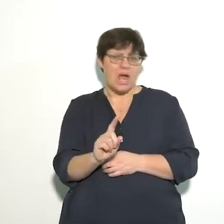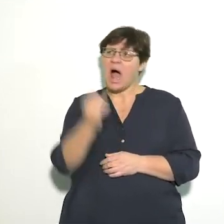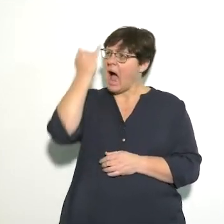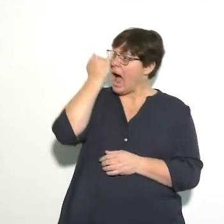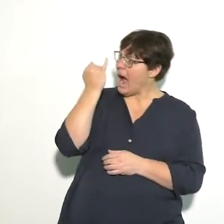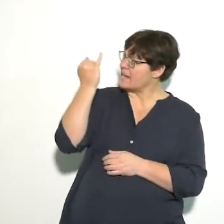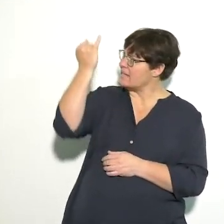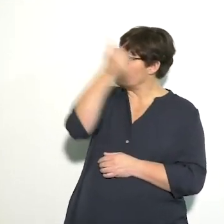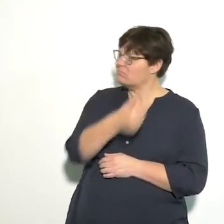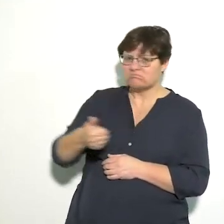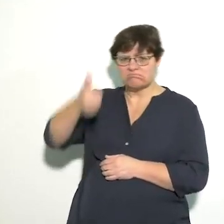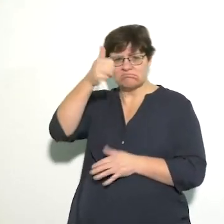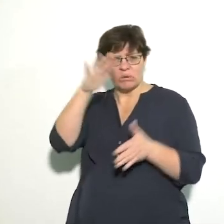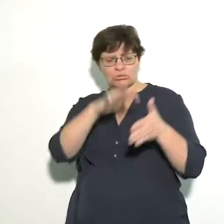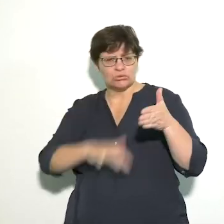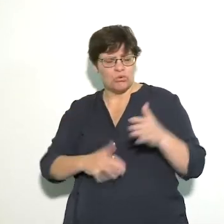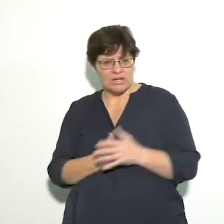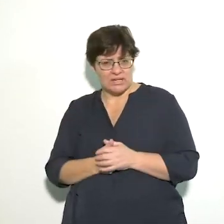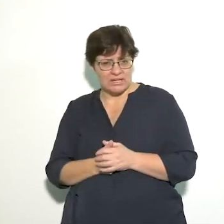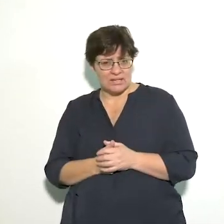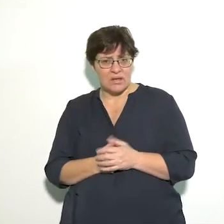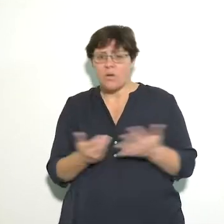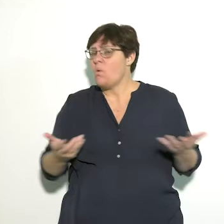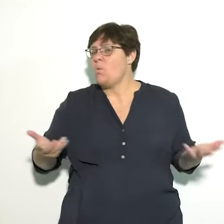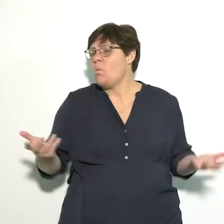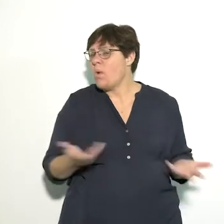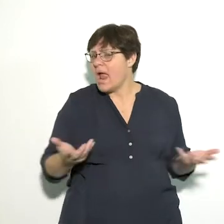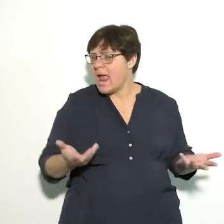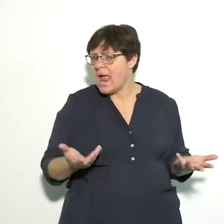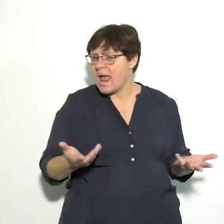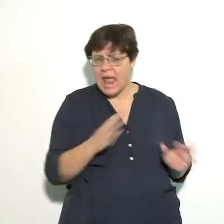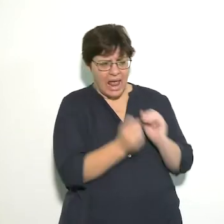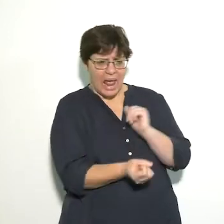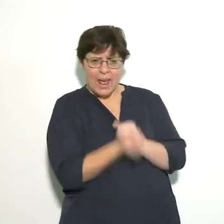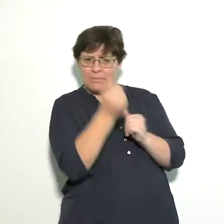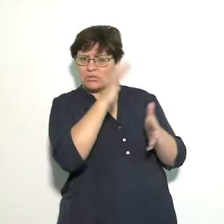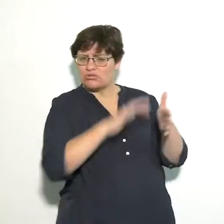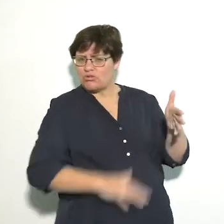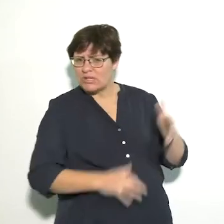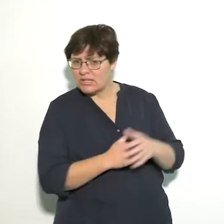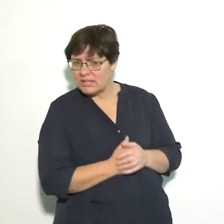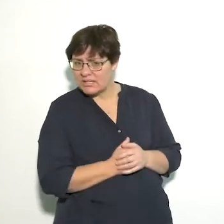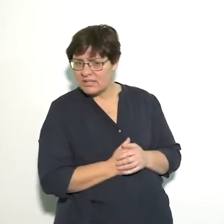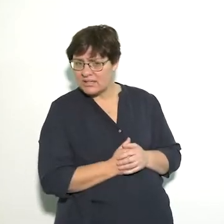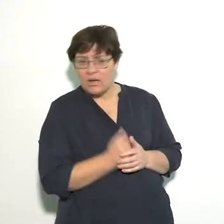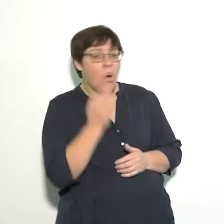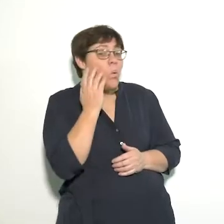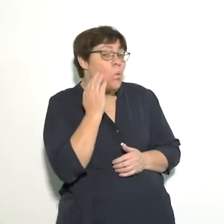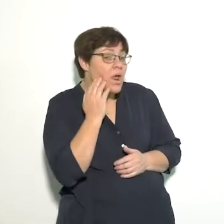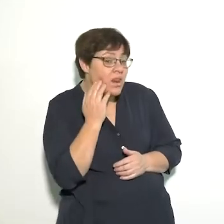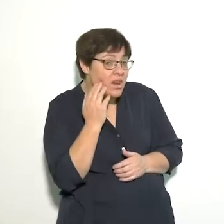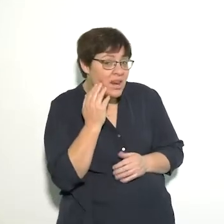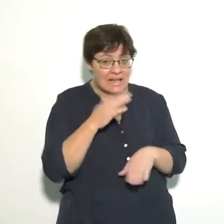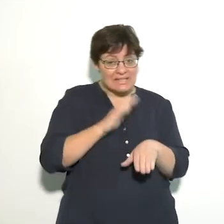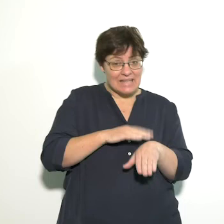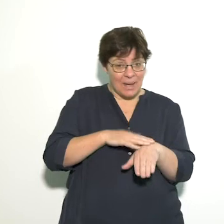main idea? Where? Where did the story take place? When? What was